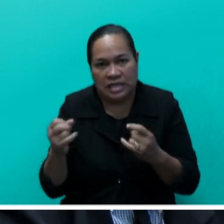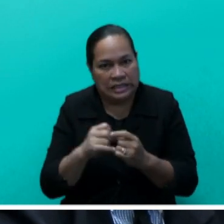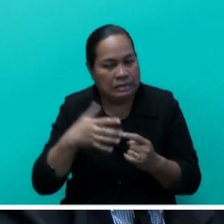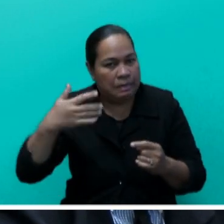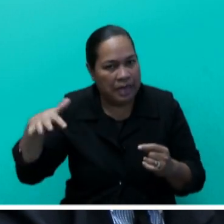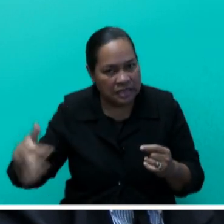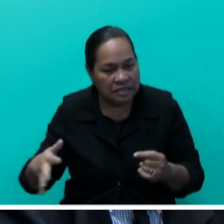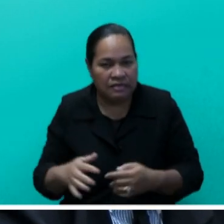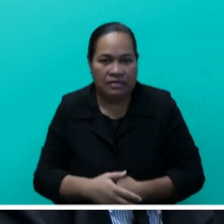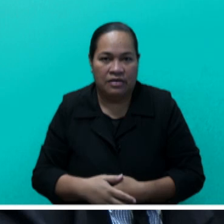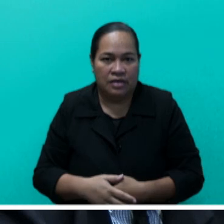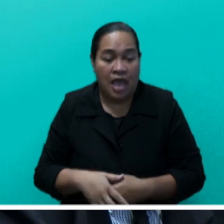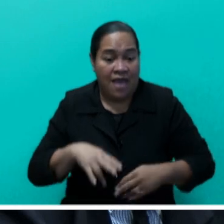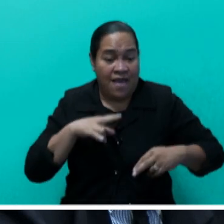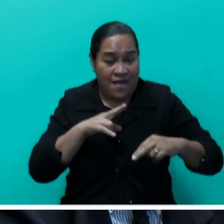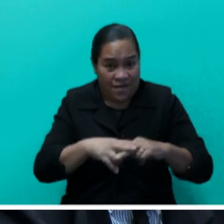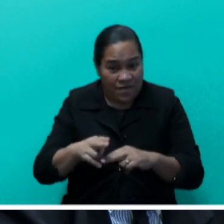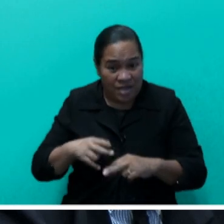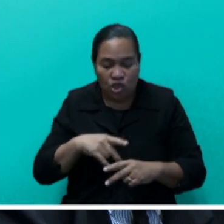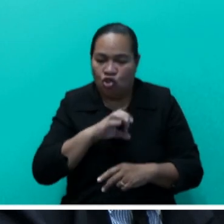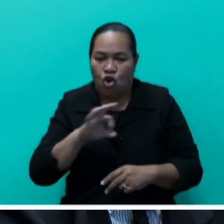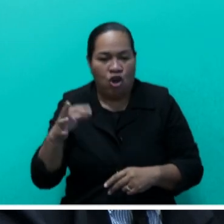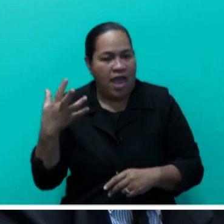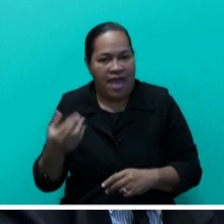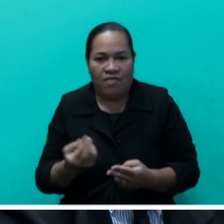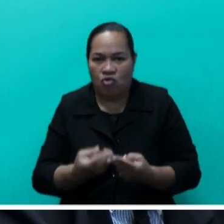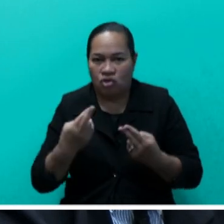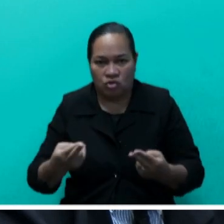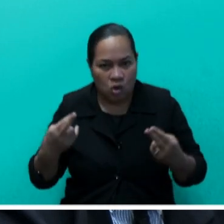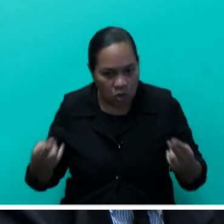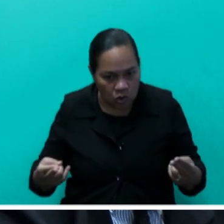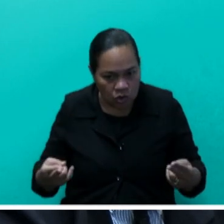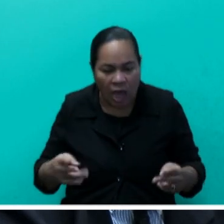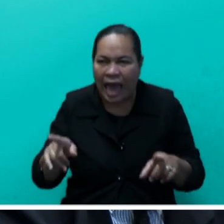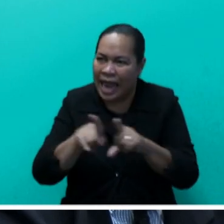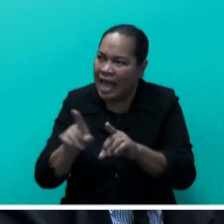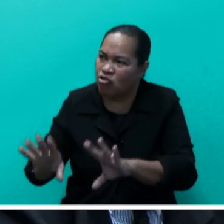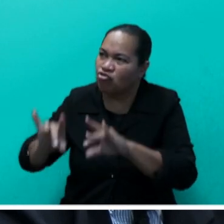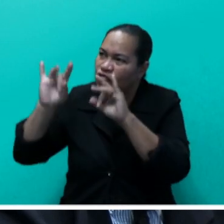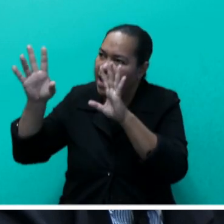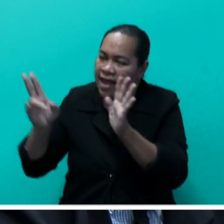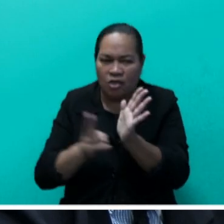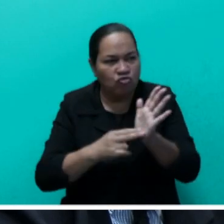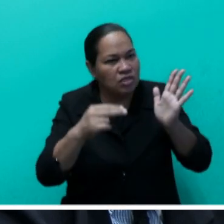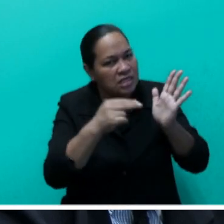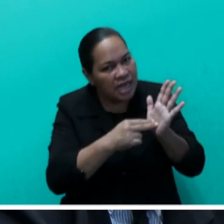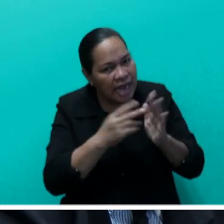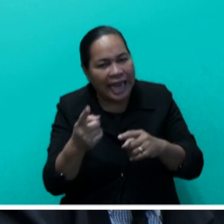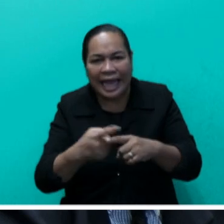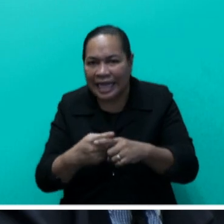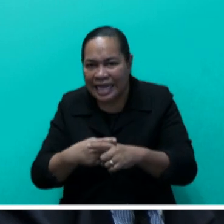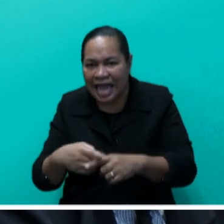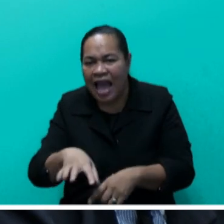expensive, and Fiji does not have the resources of Australia, New Zealand, England,